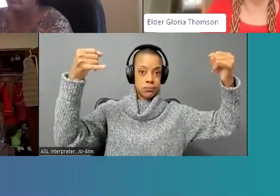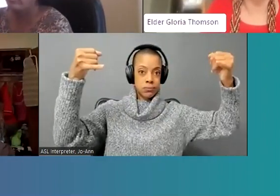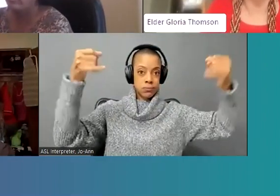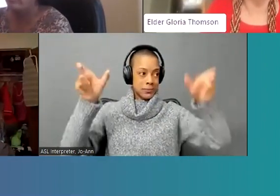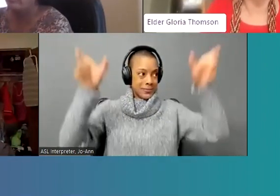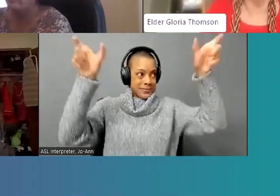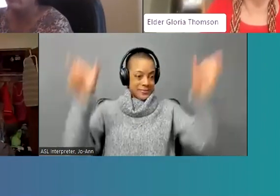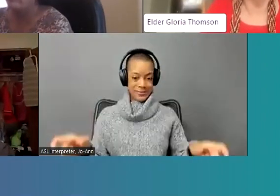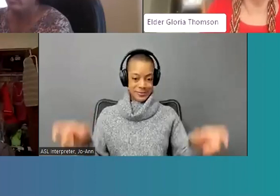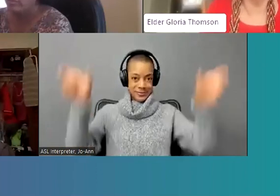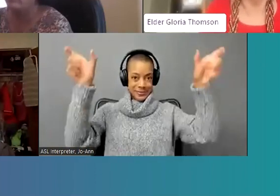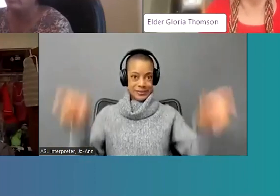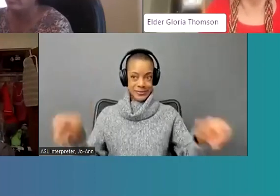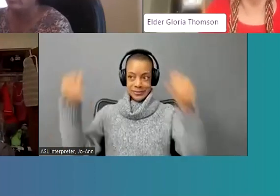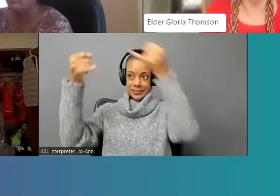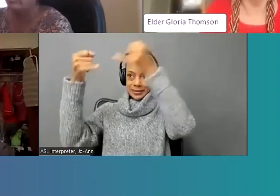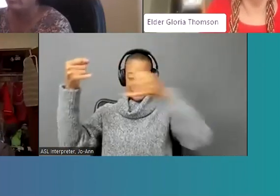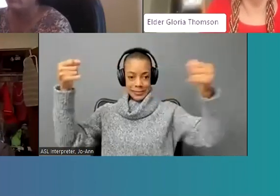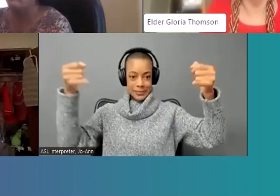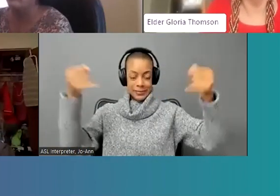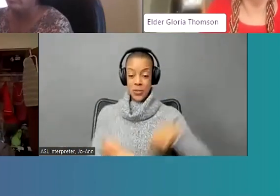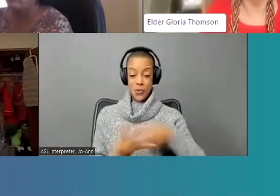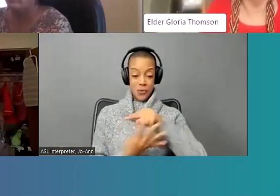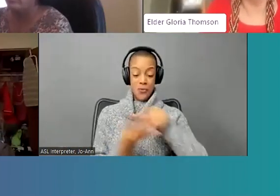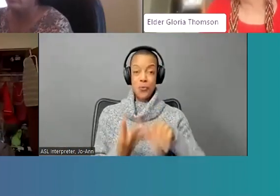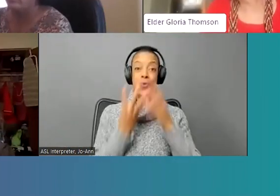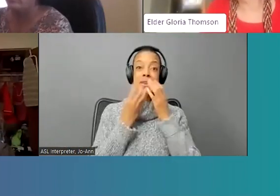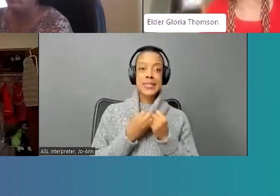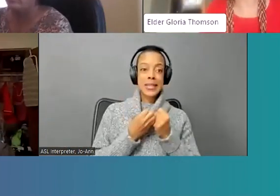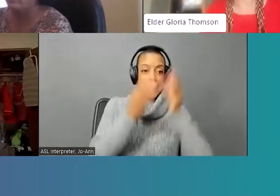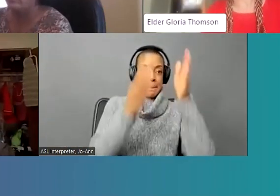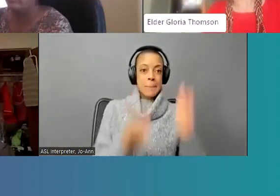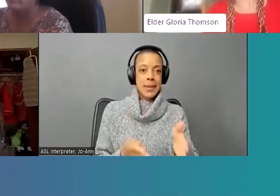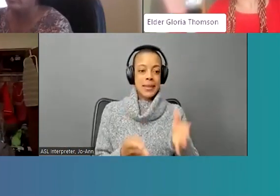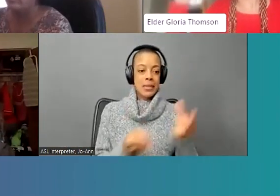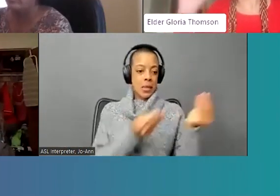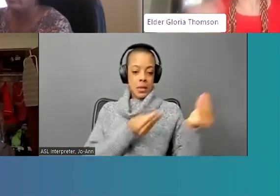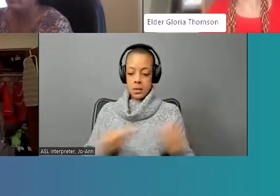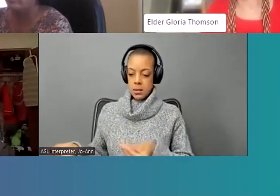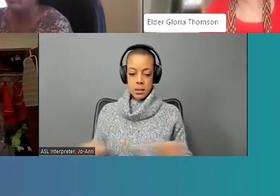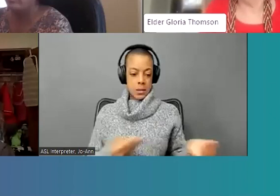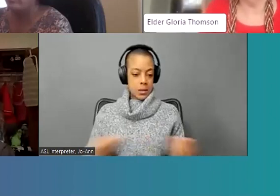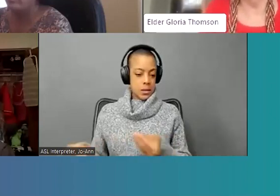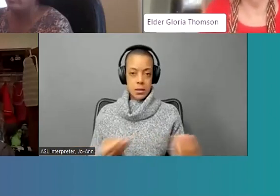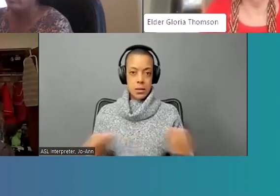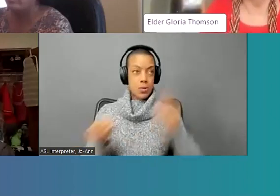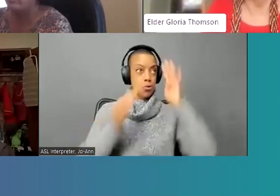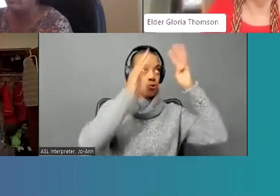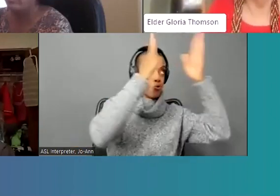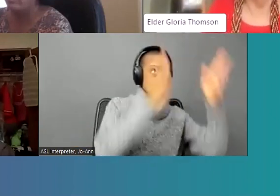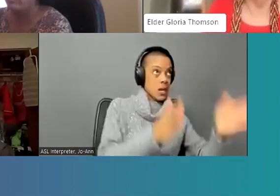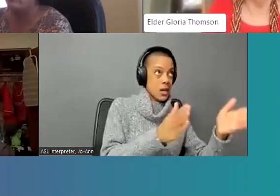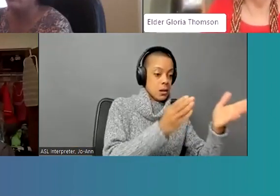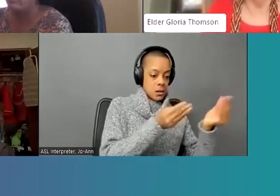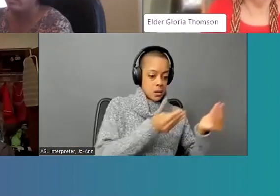secretary or the receptionist that carries the messages from the creator to the human